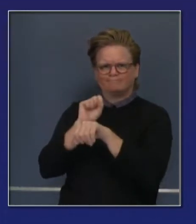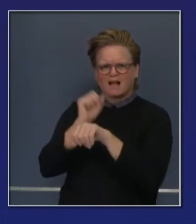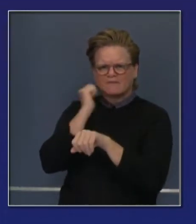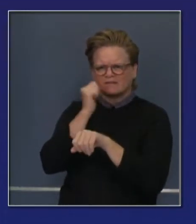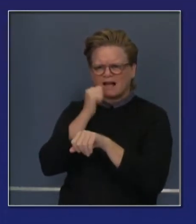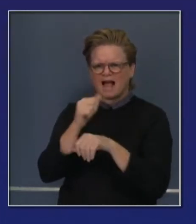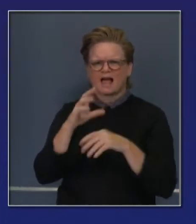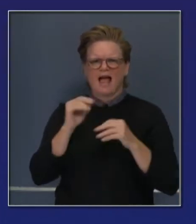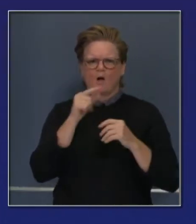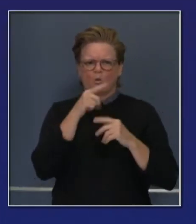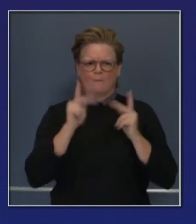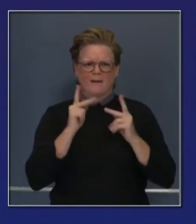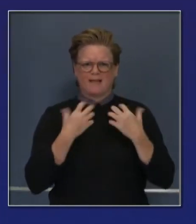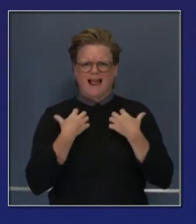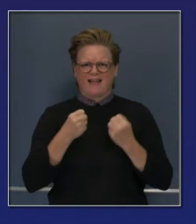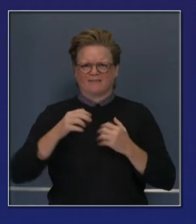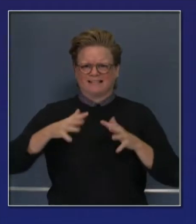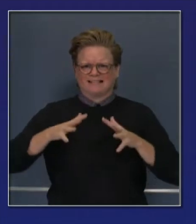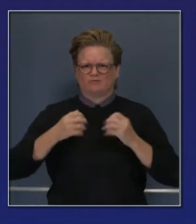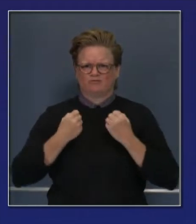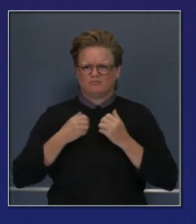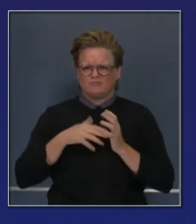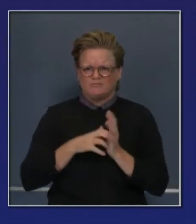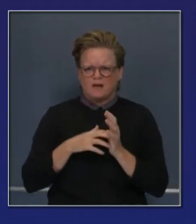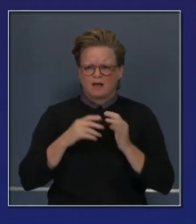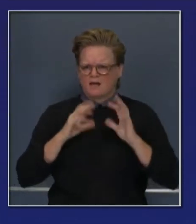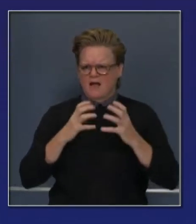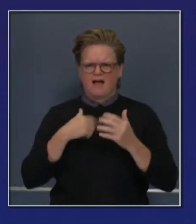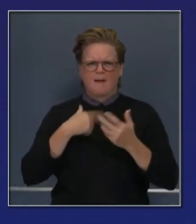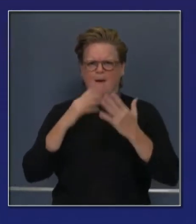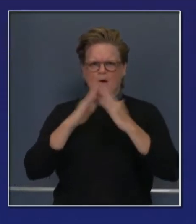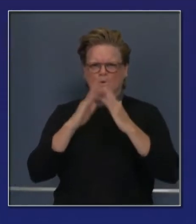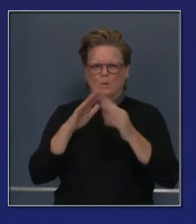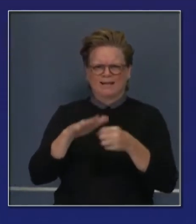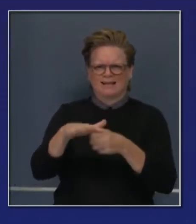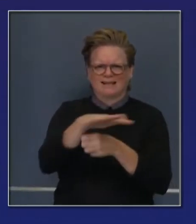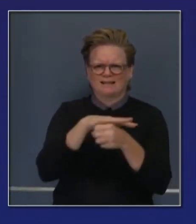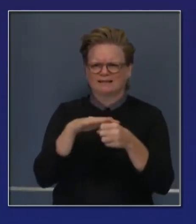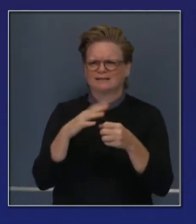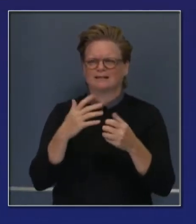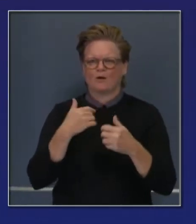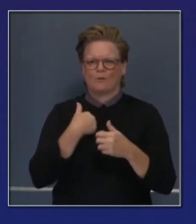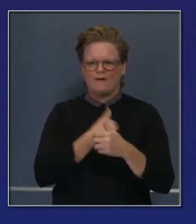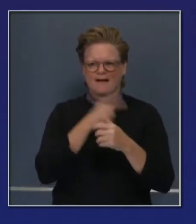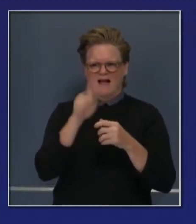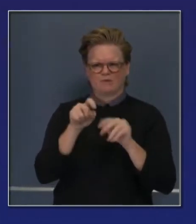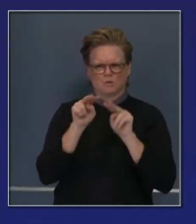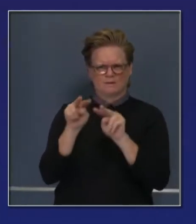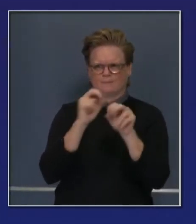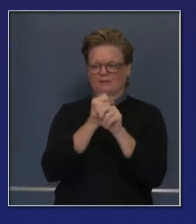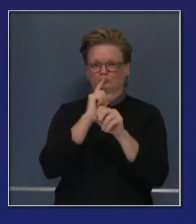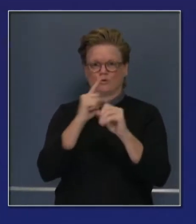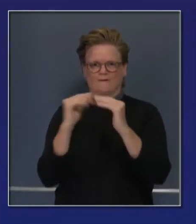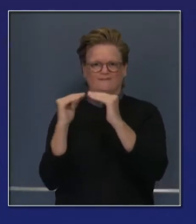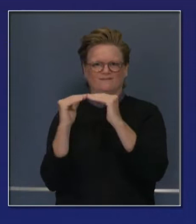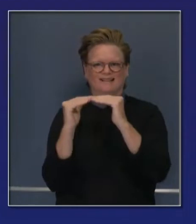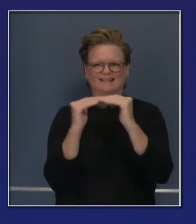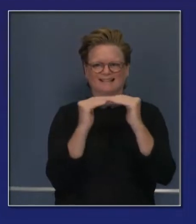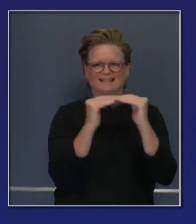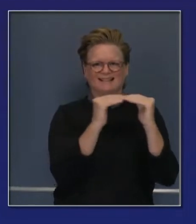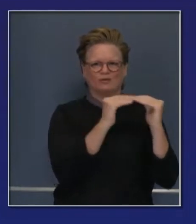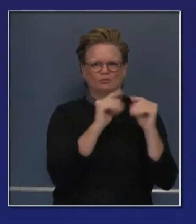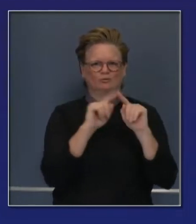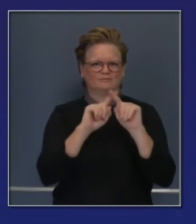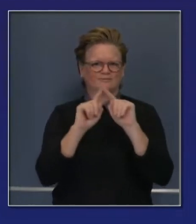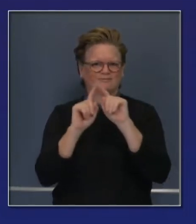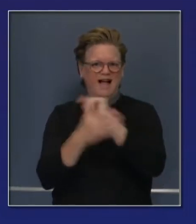low-income communities and otherwise. It is critical that we're doing justice as it relates to the kind of testing we're